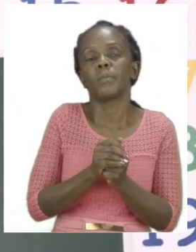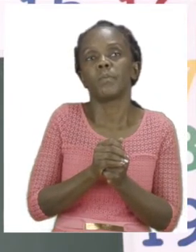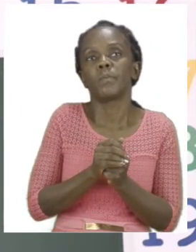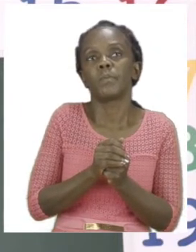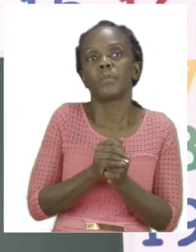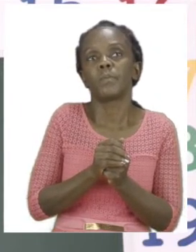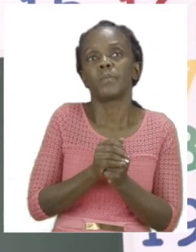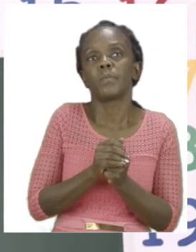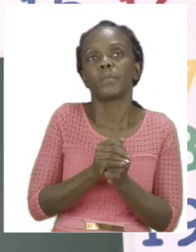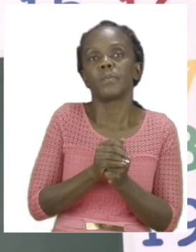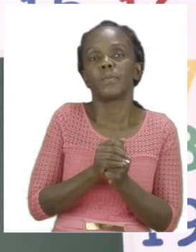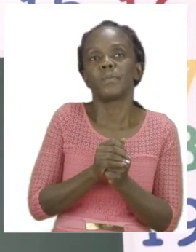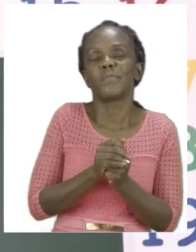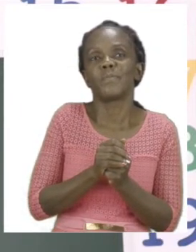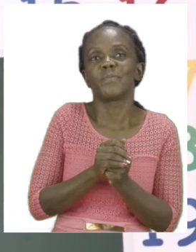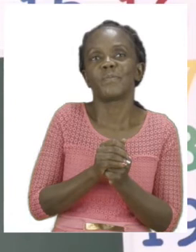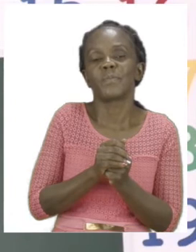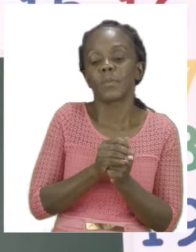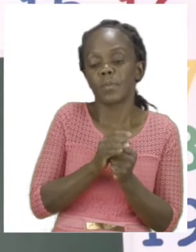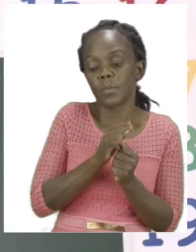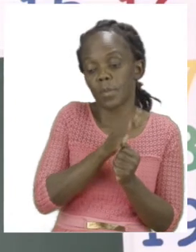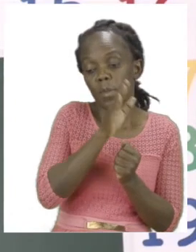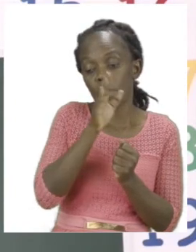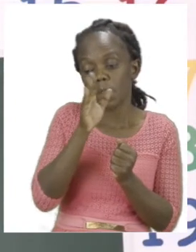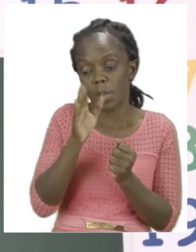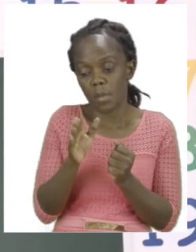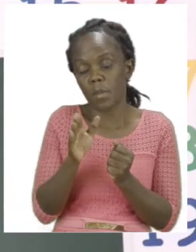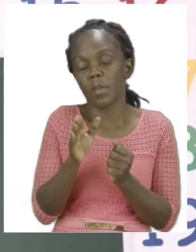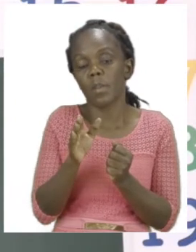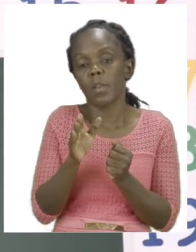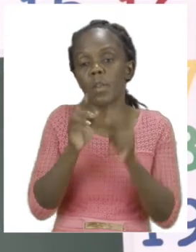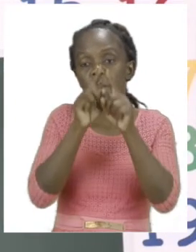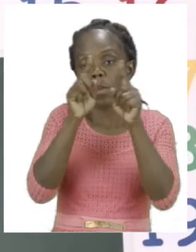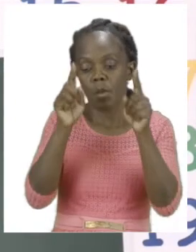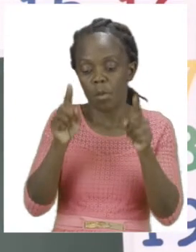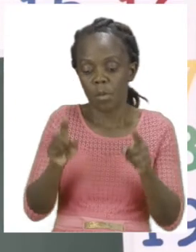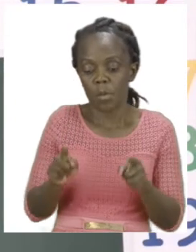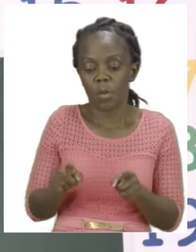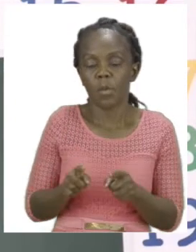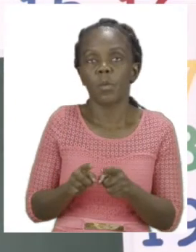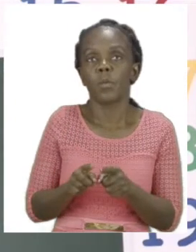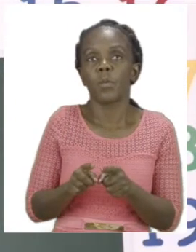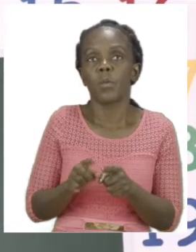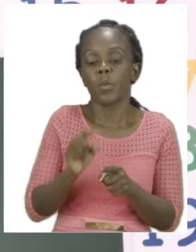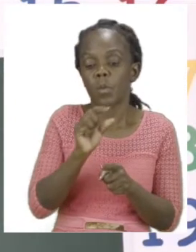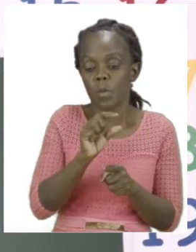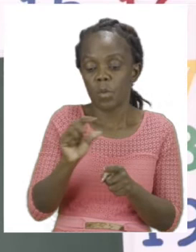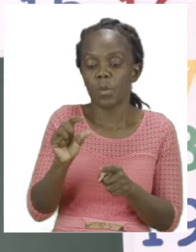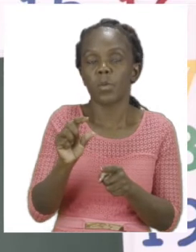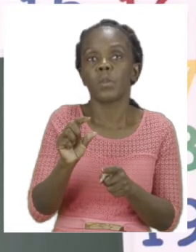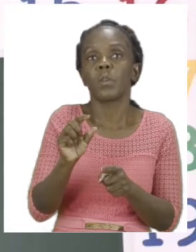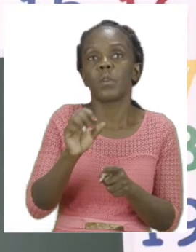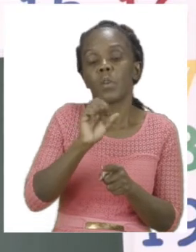not old enough yet. And we have sister or brother. So the next